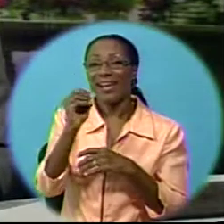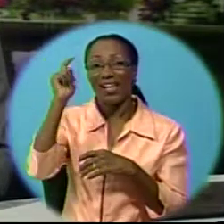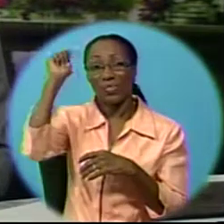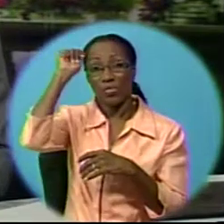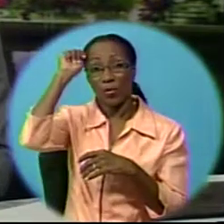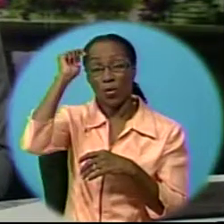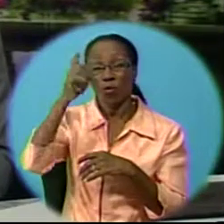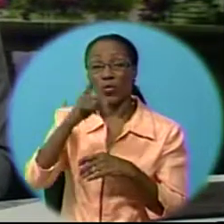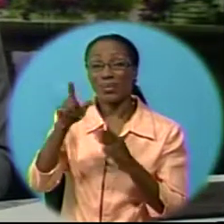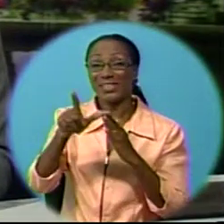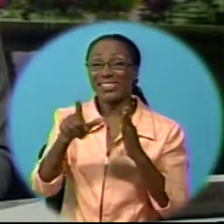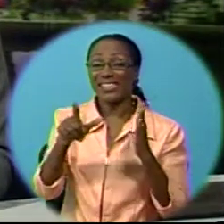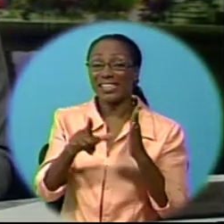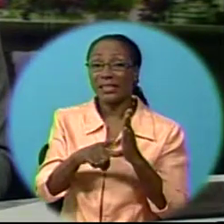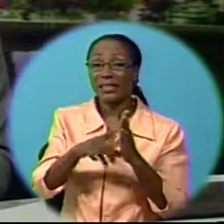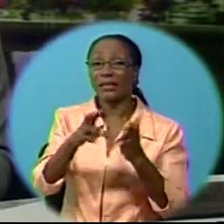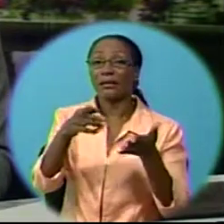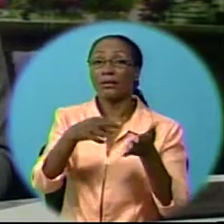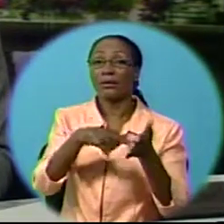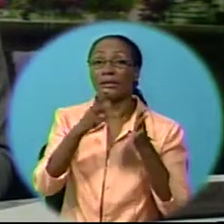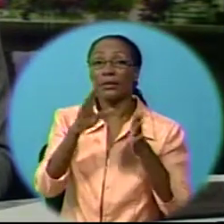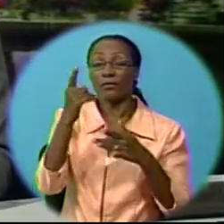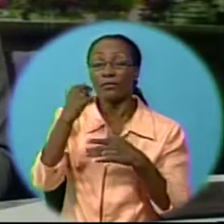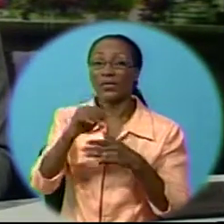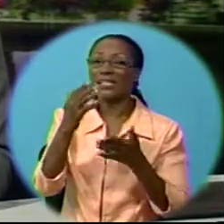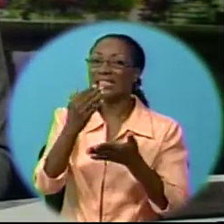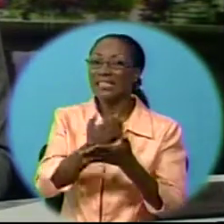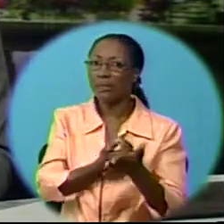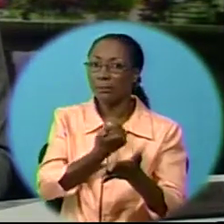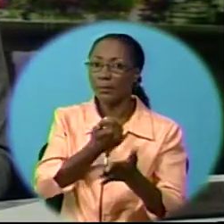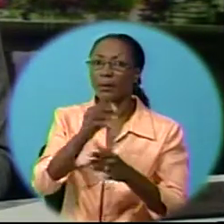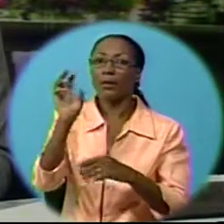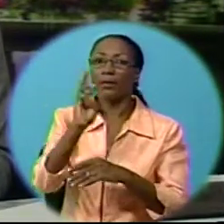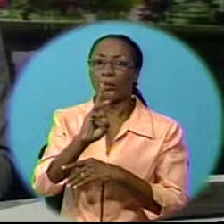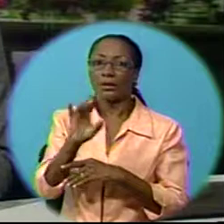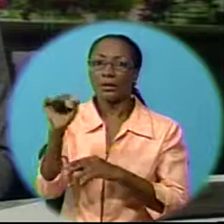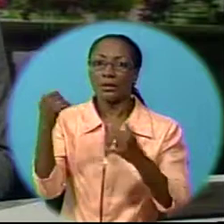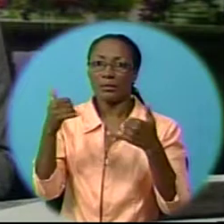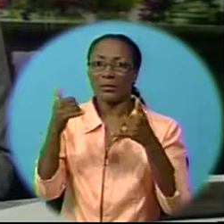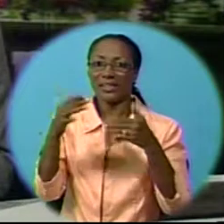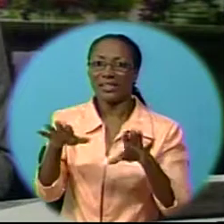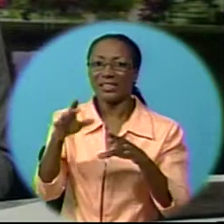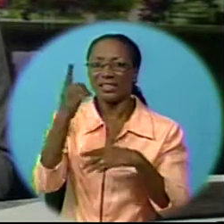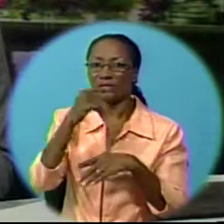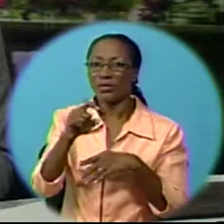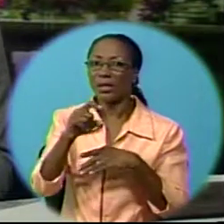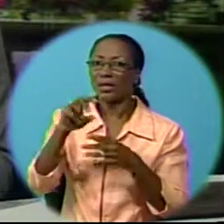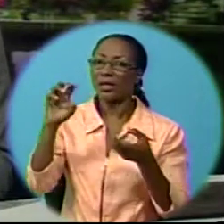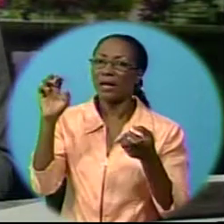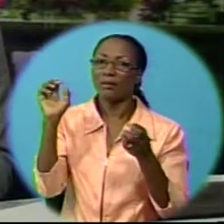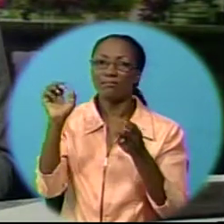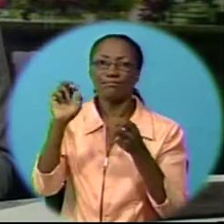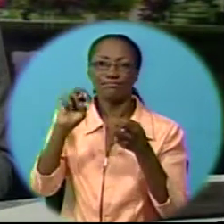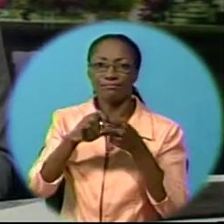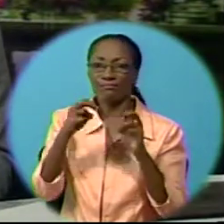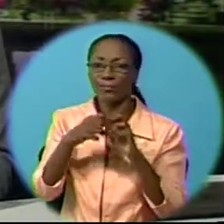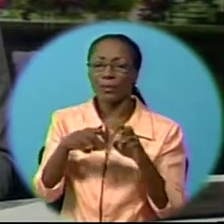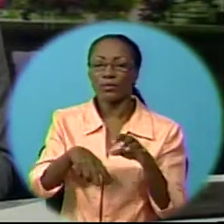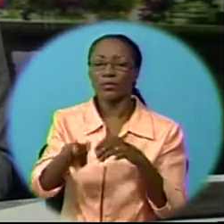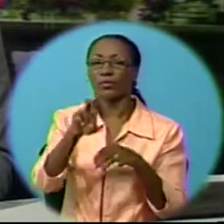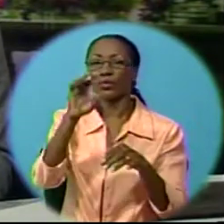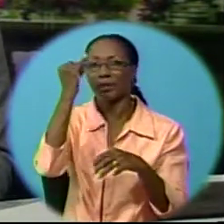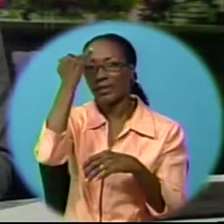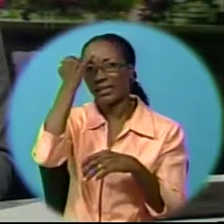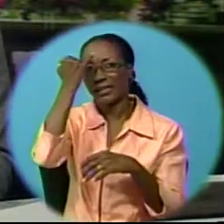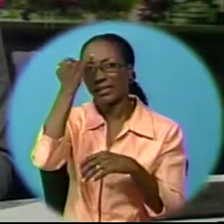the legal representative for some of the Windies players in the ill-fated tour to India, told CBC Sports that the move was a bad one